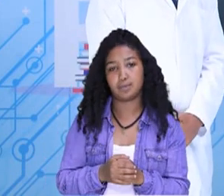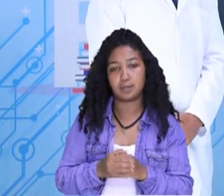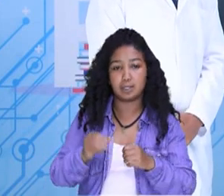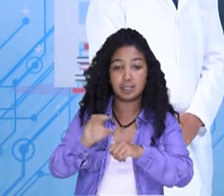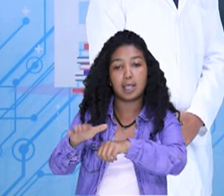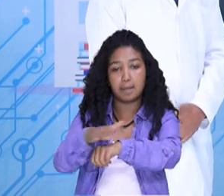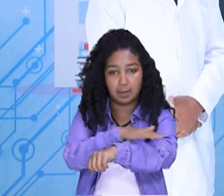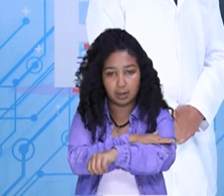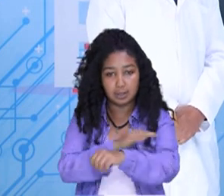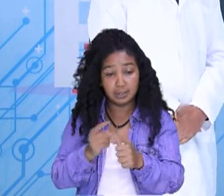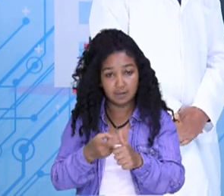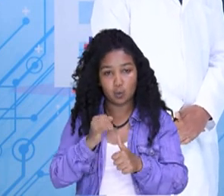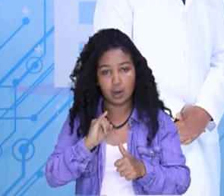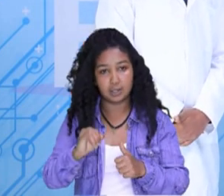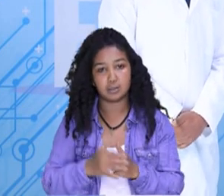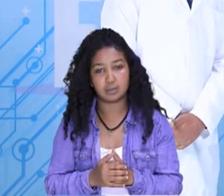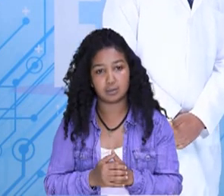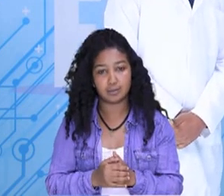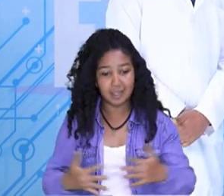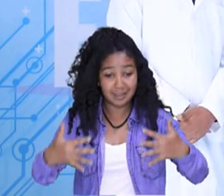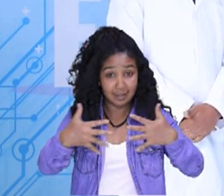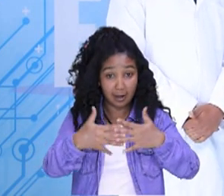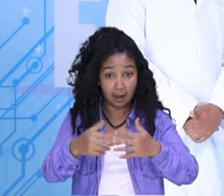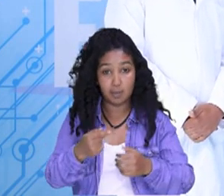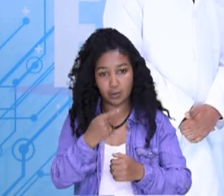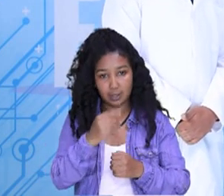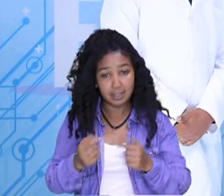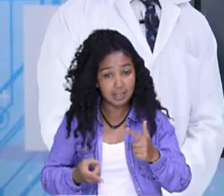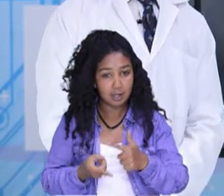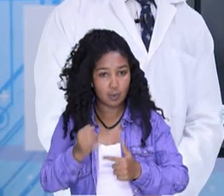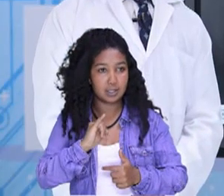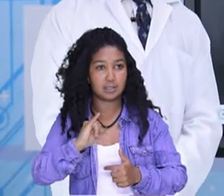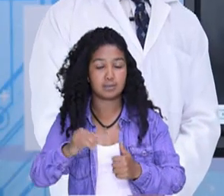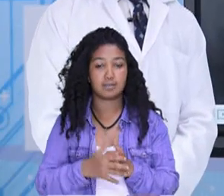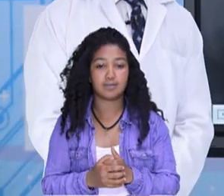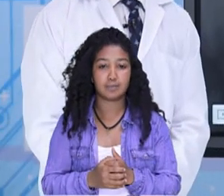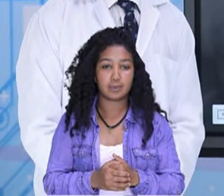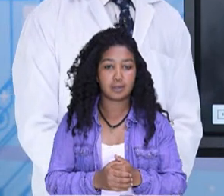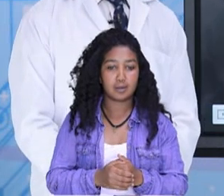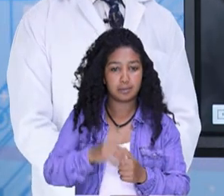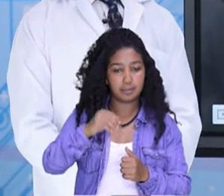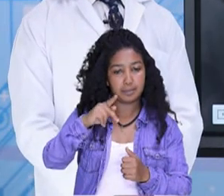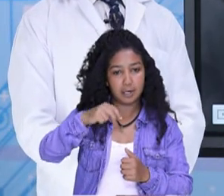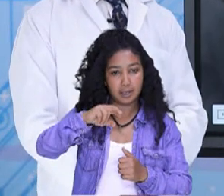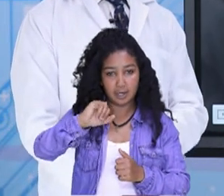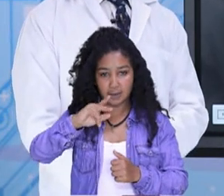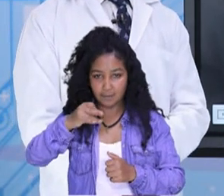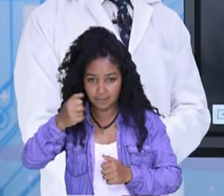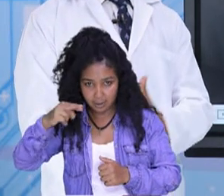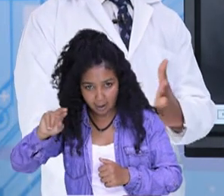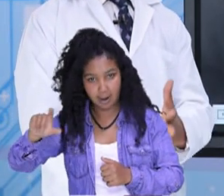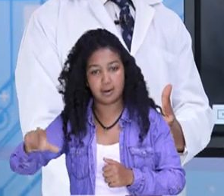membrane. The first one is integral protein. The second one is peripheral proteins.